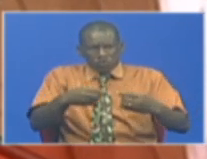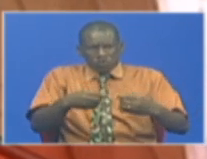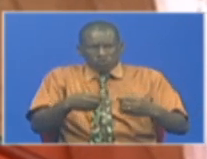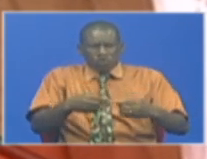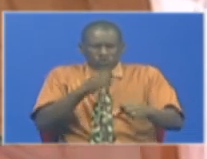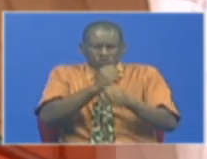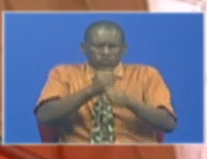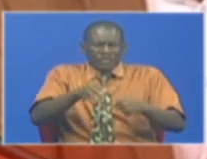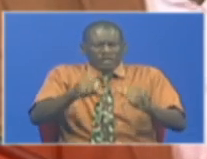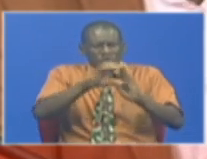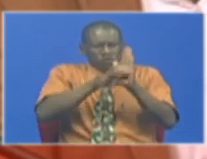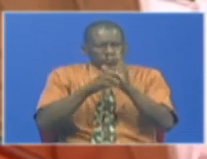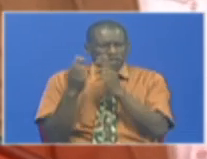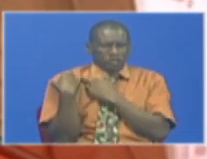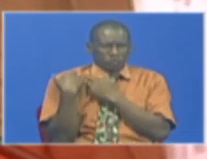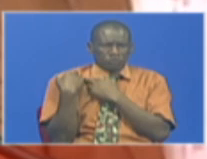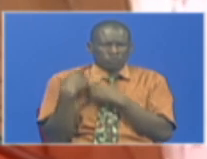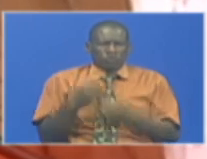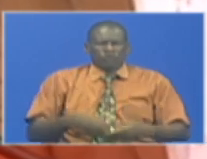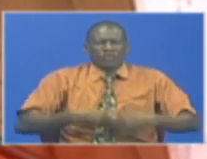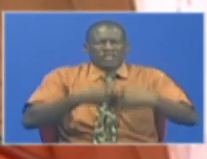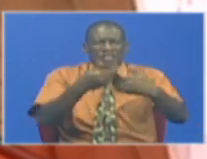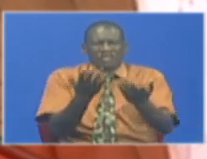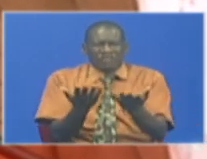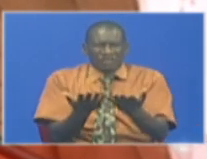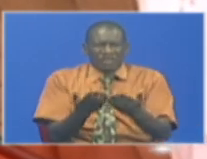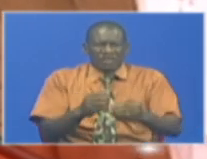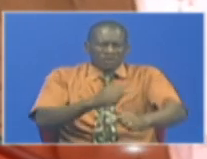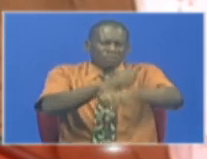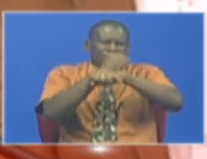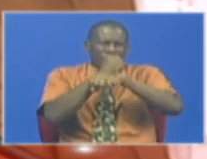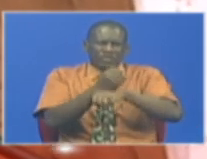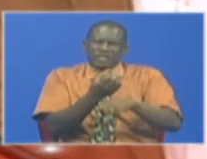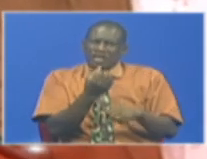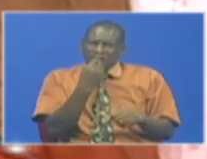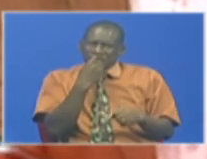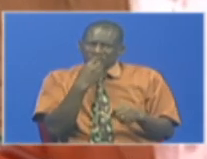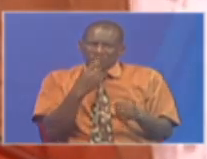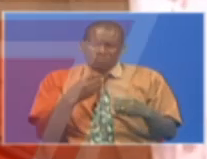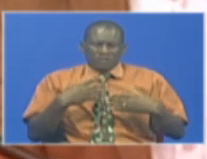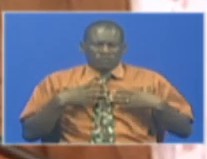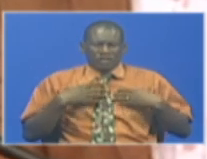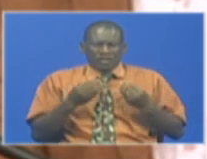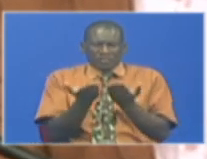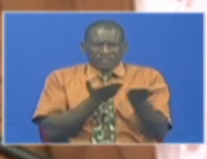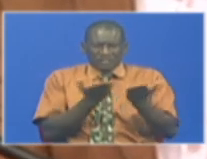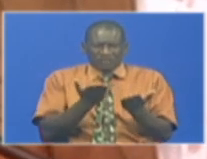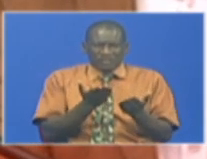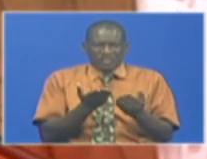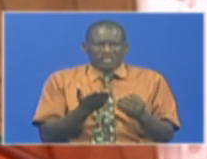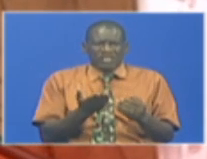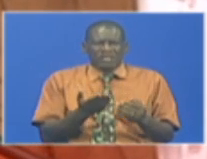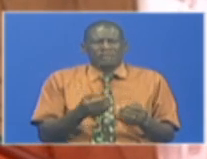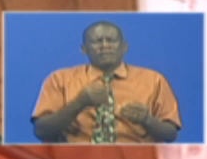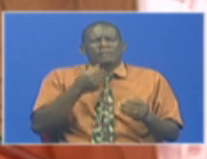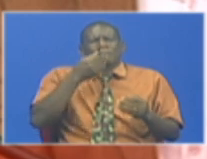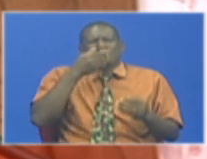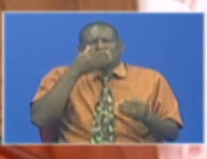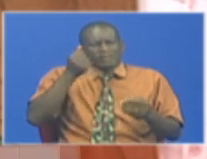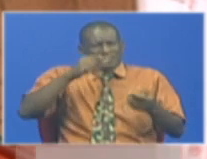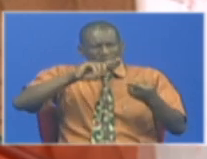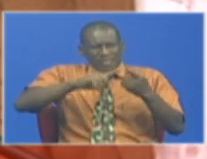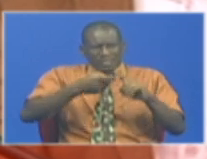obligation of providing preventive and curative health services of the highest possible